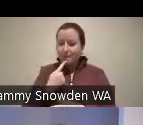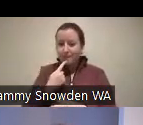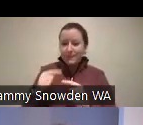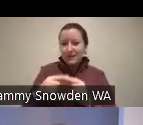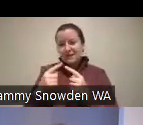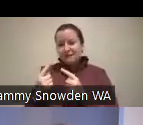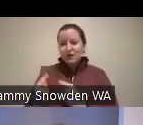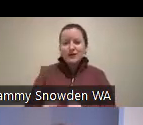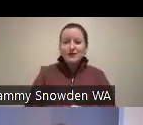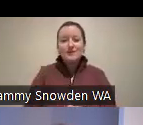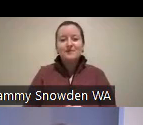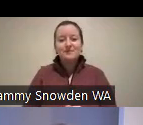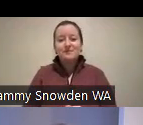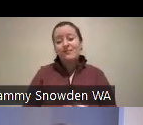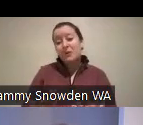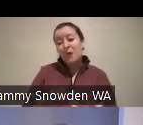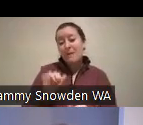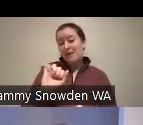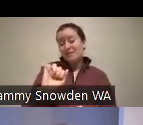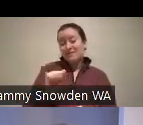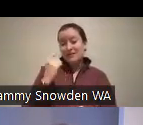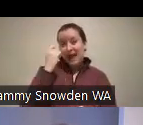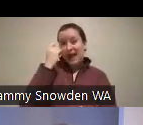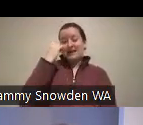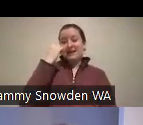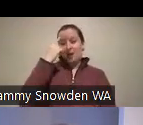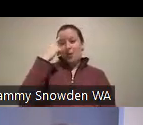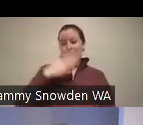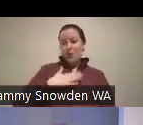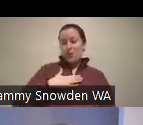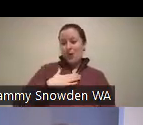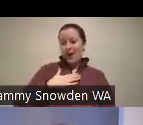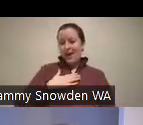little ideas and things that you add to hot chocolate or coffees.